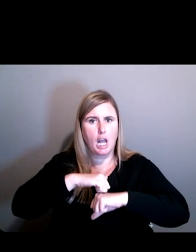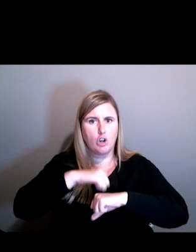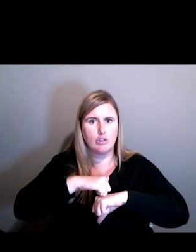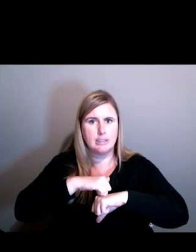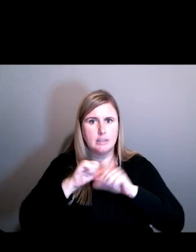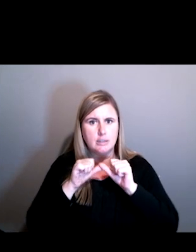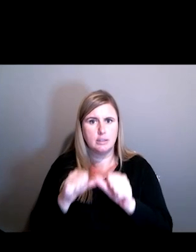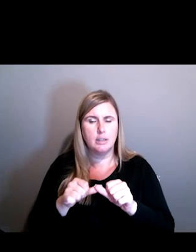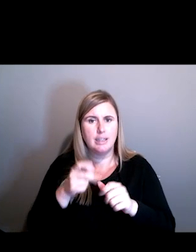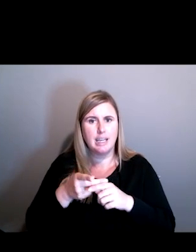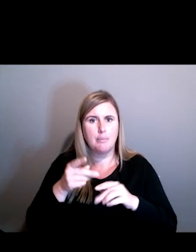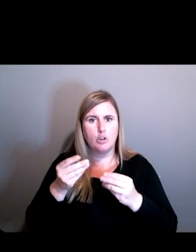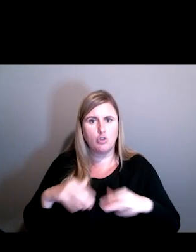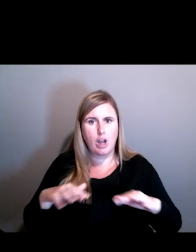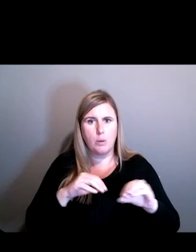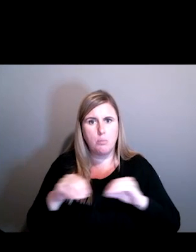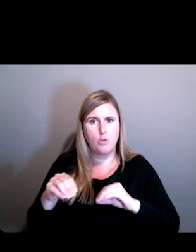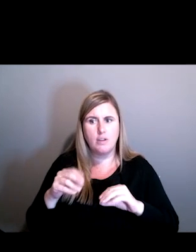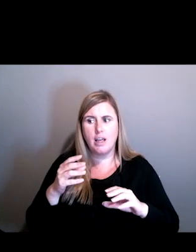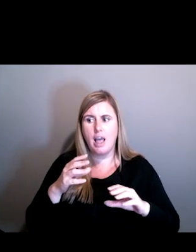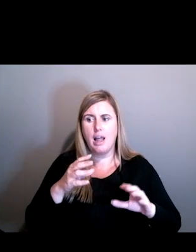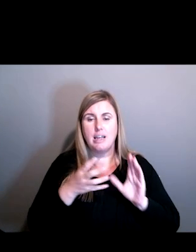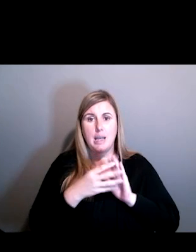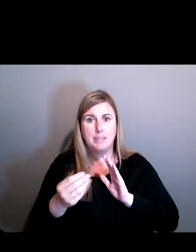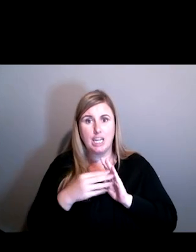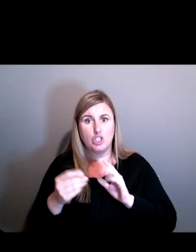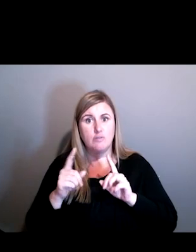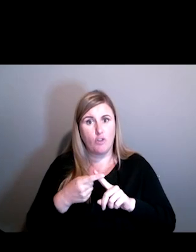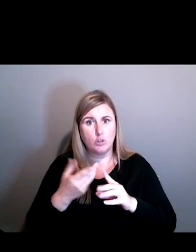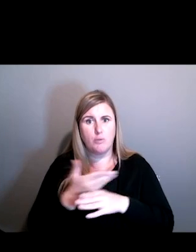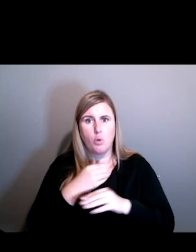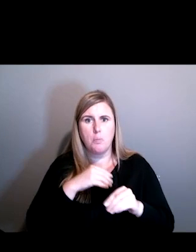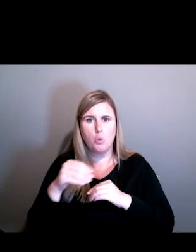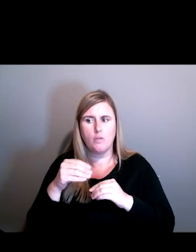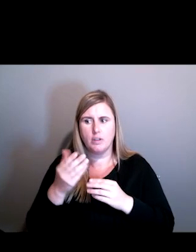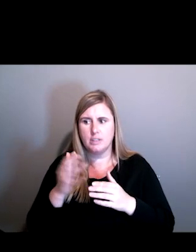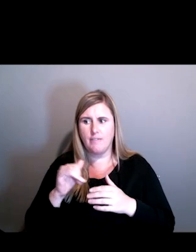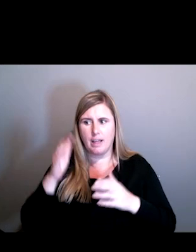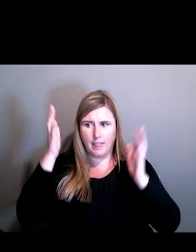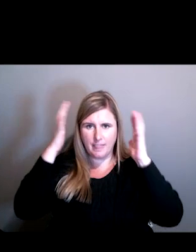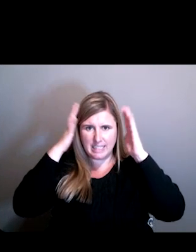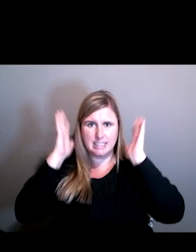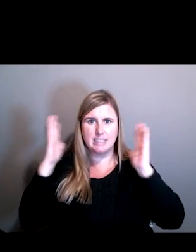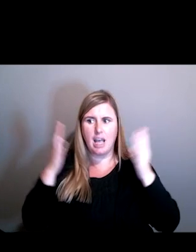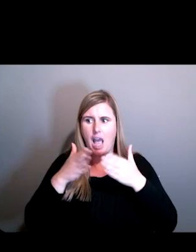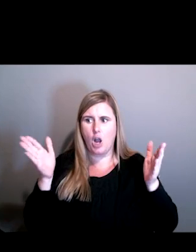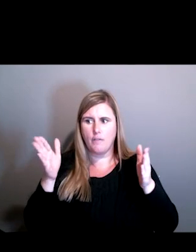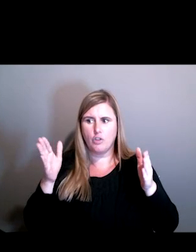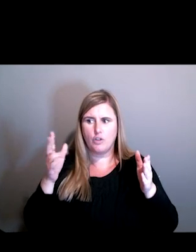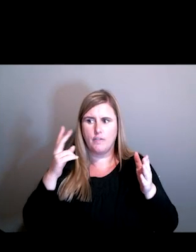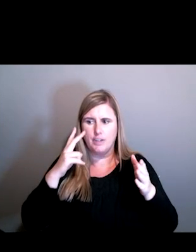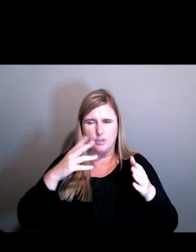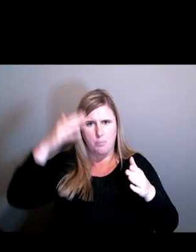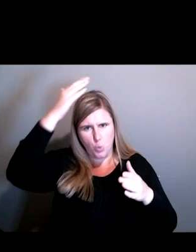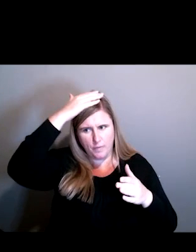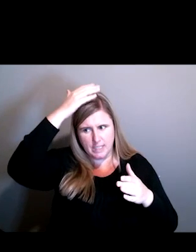it concrete, keeping it grounded movements and imitation before we move into, even stuff like this that's out of their range of